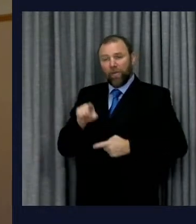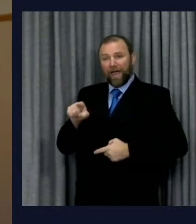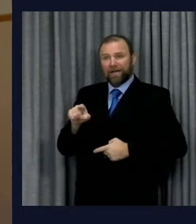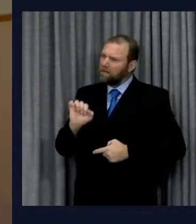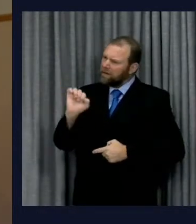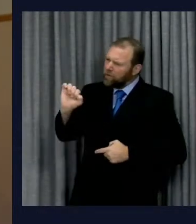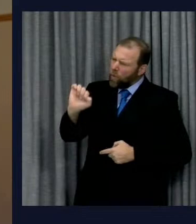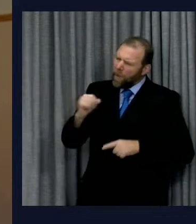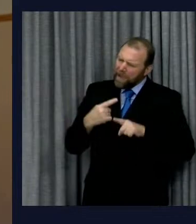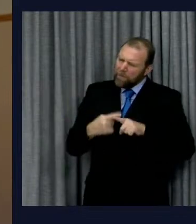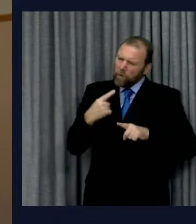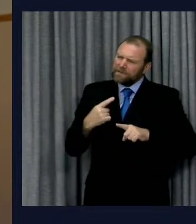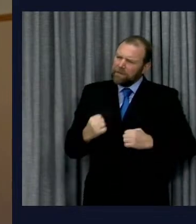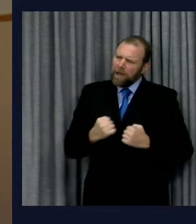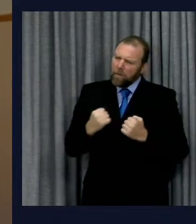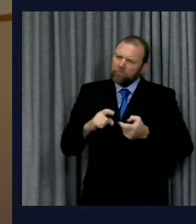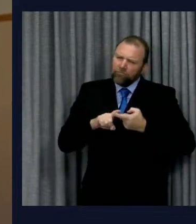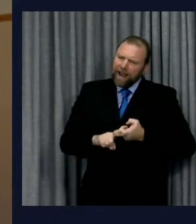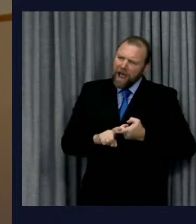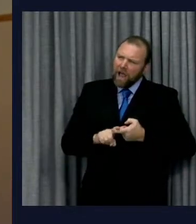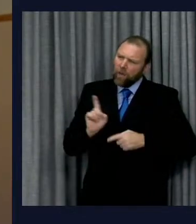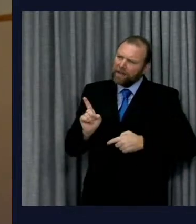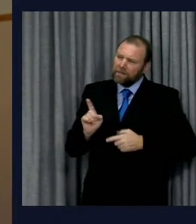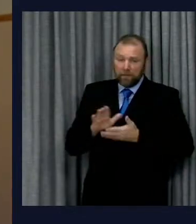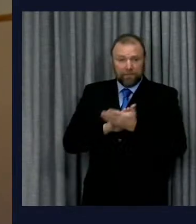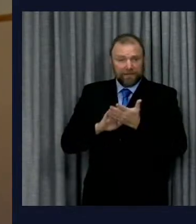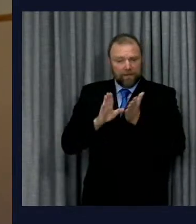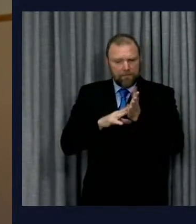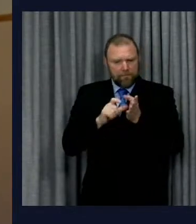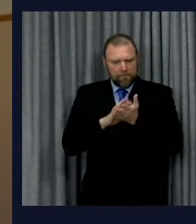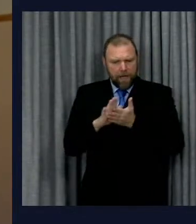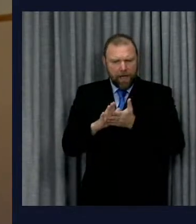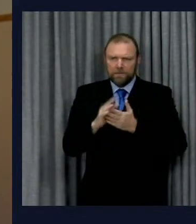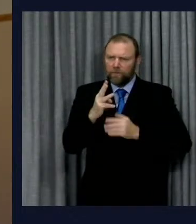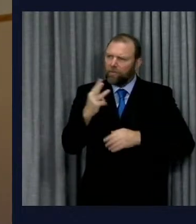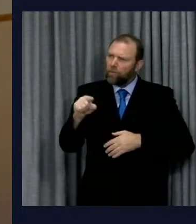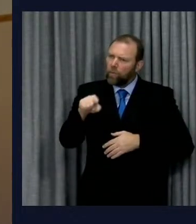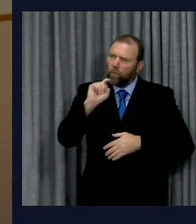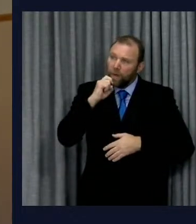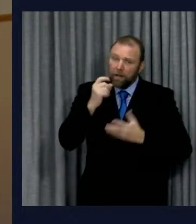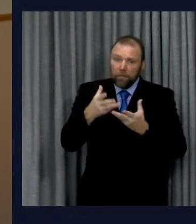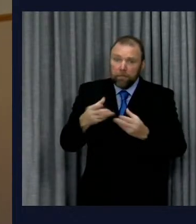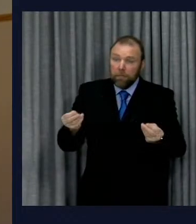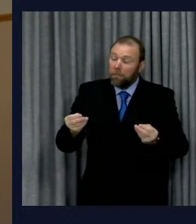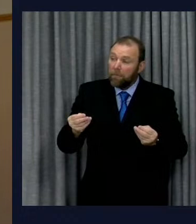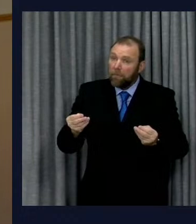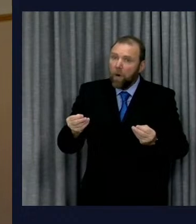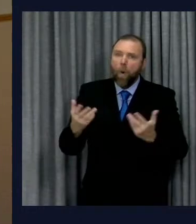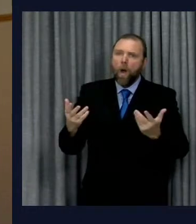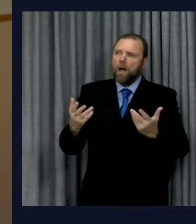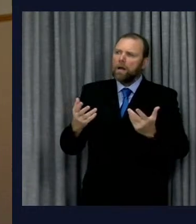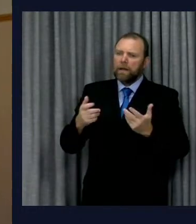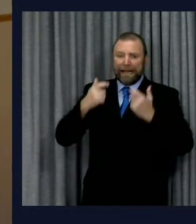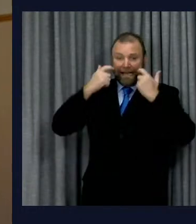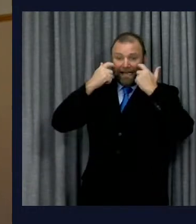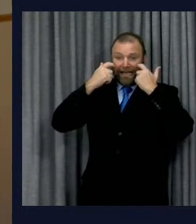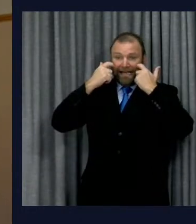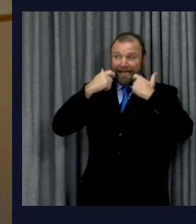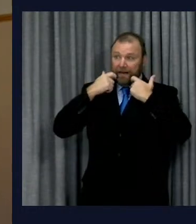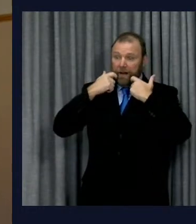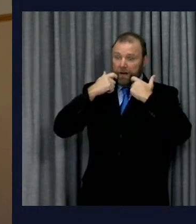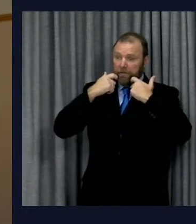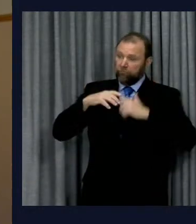they also lapse on March the 24th? And to be specific about that, does the legal requirement